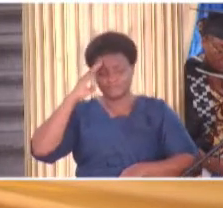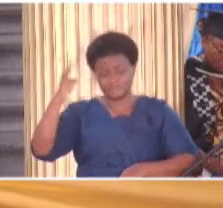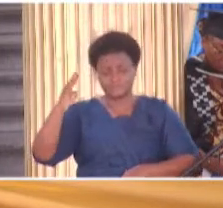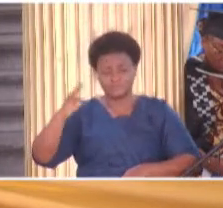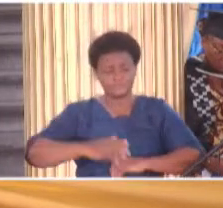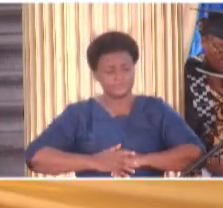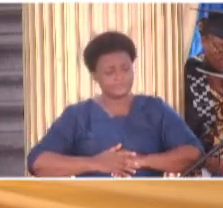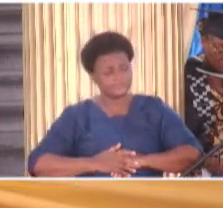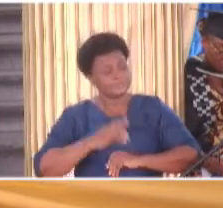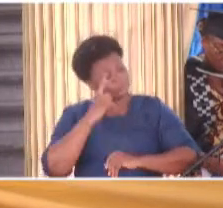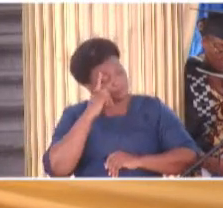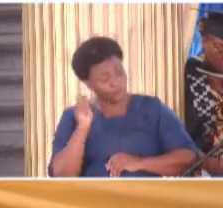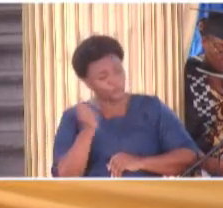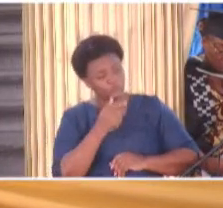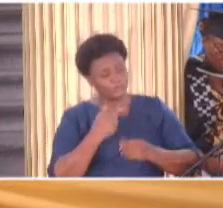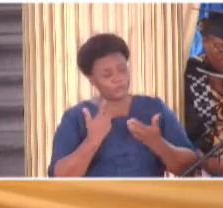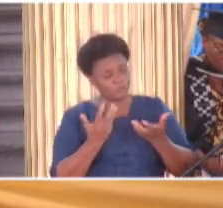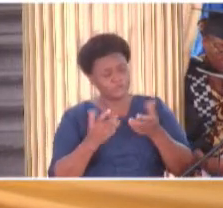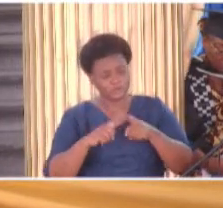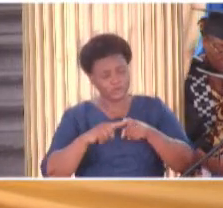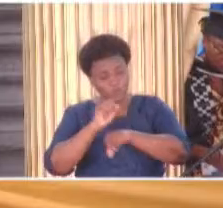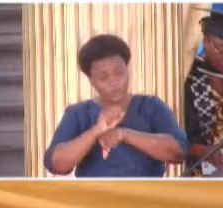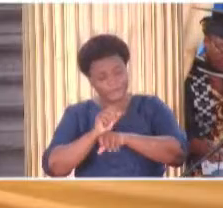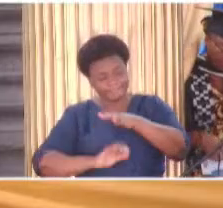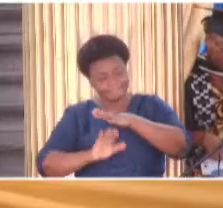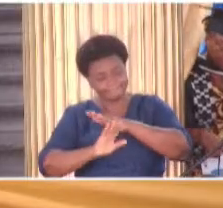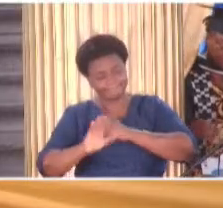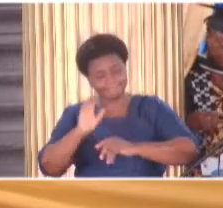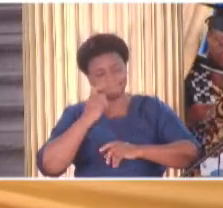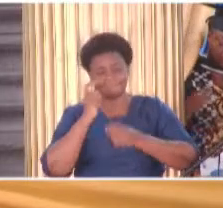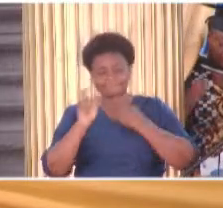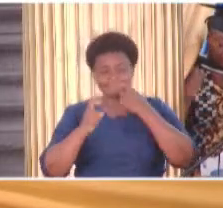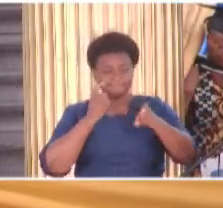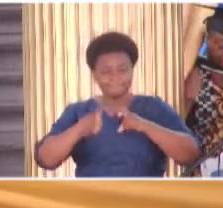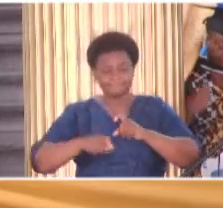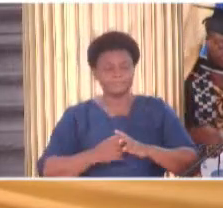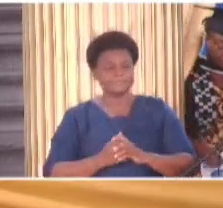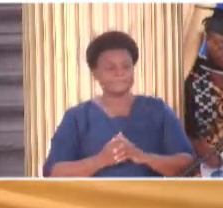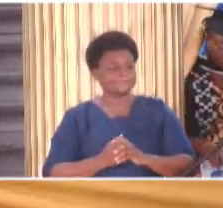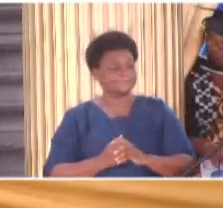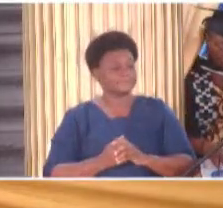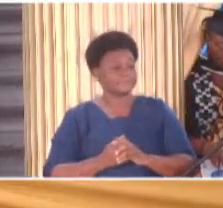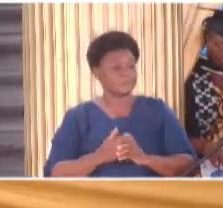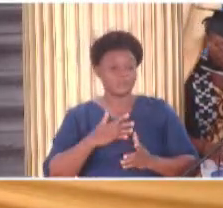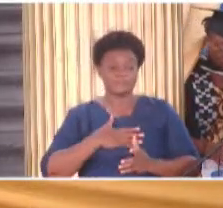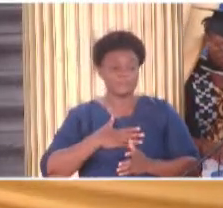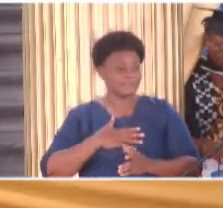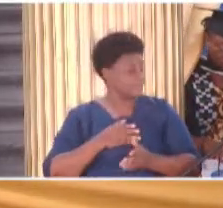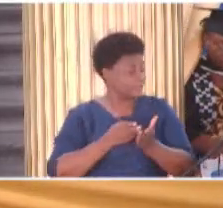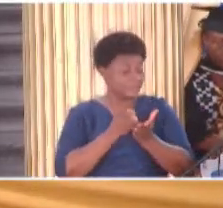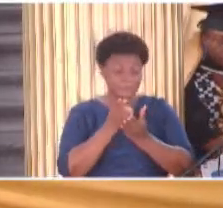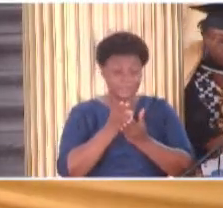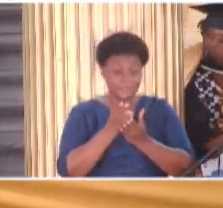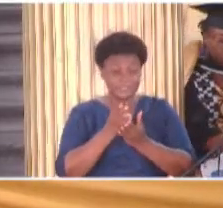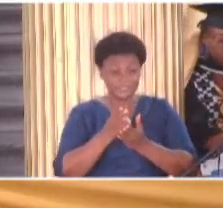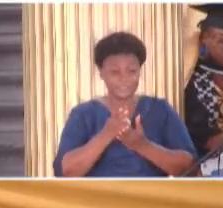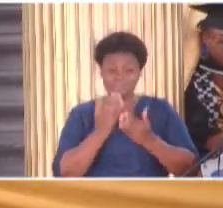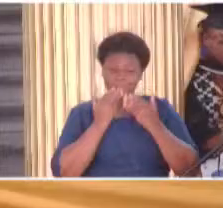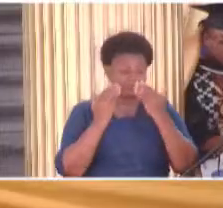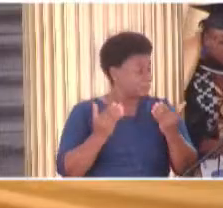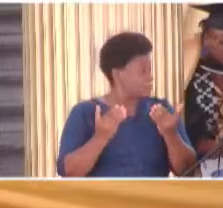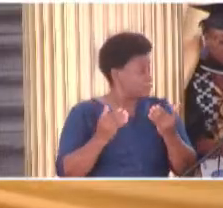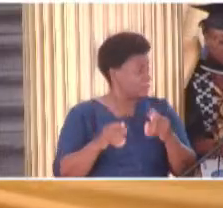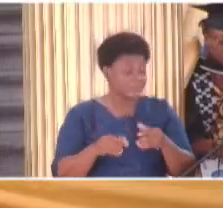indebted to you and be willing to work under your command. My sincere appreciation goes to the Ghana